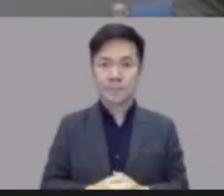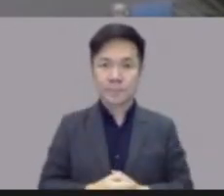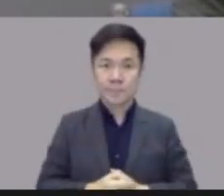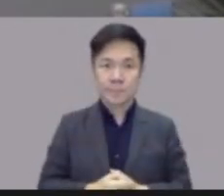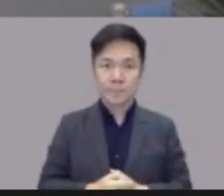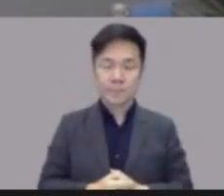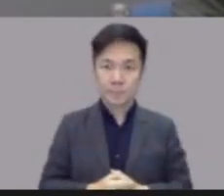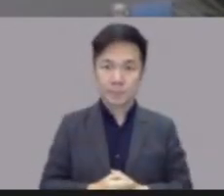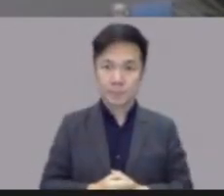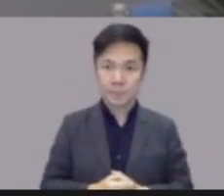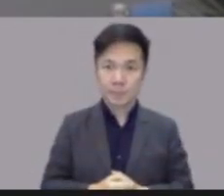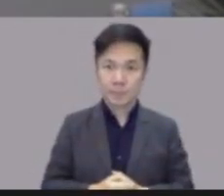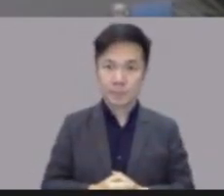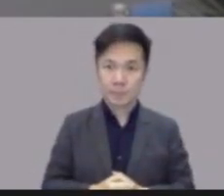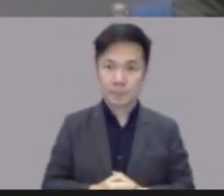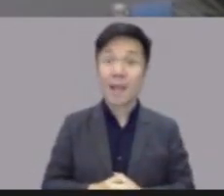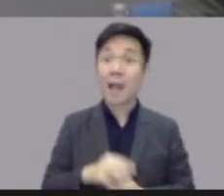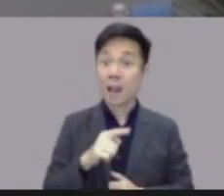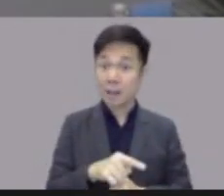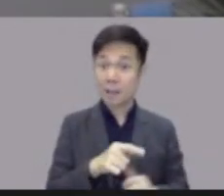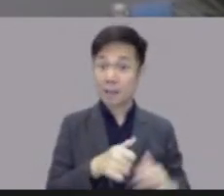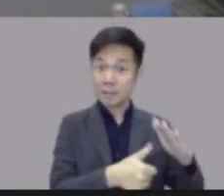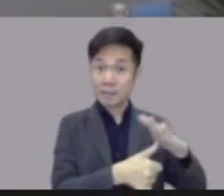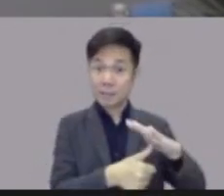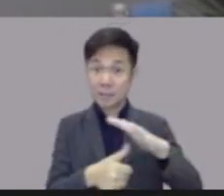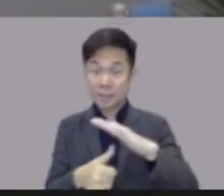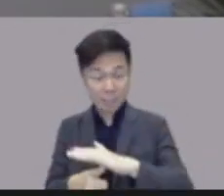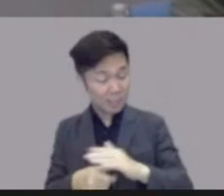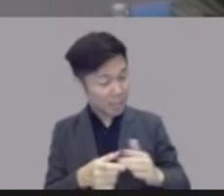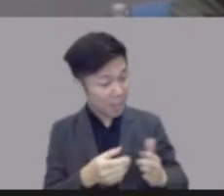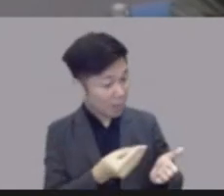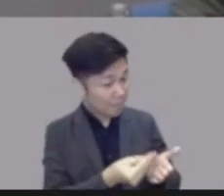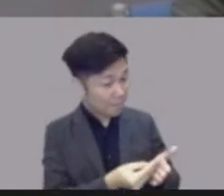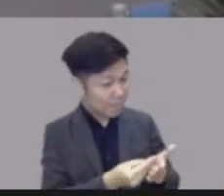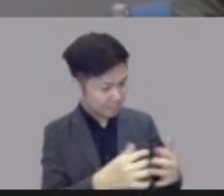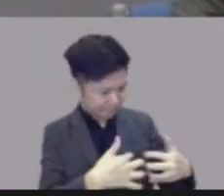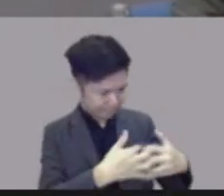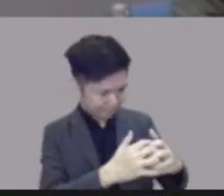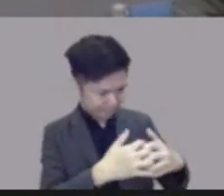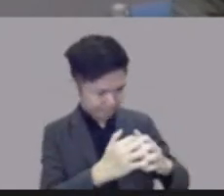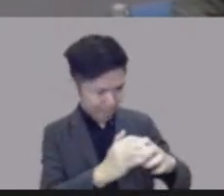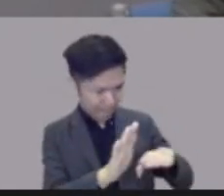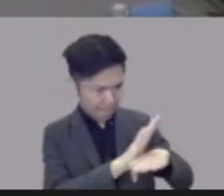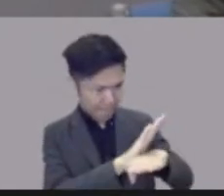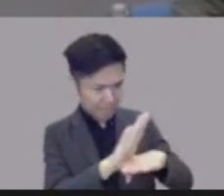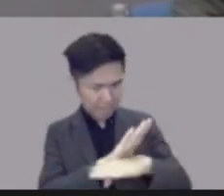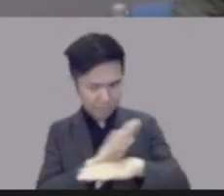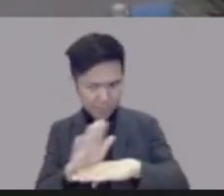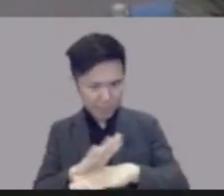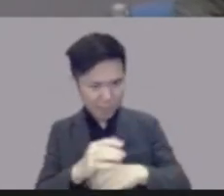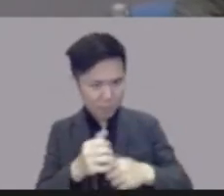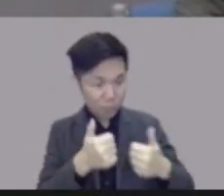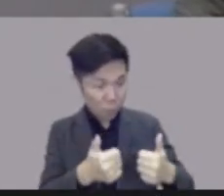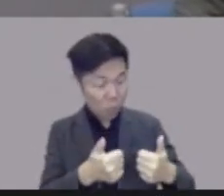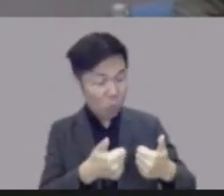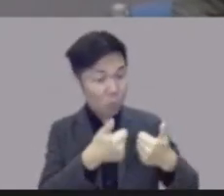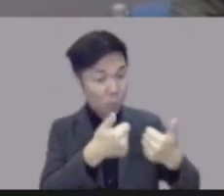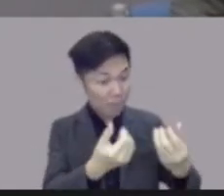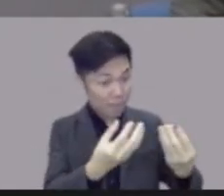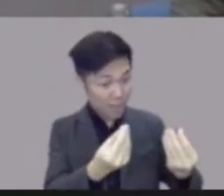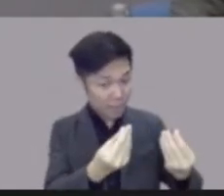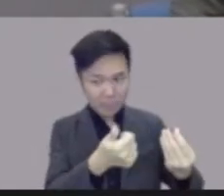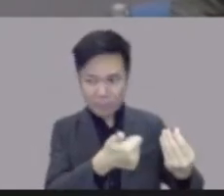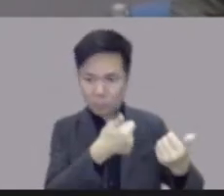debaterization local economies and increase of local residence as important elements of the climate actions regarding action